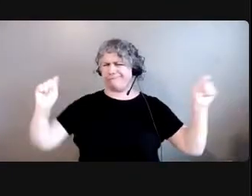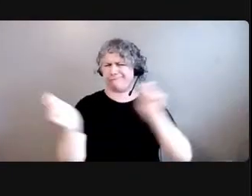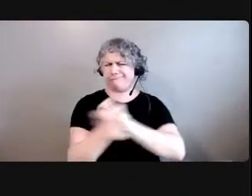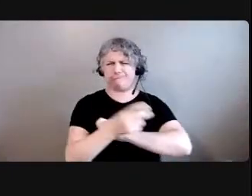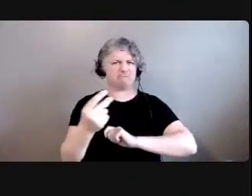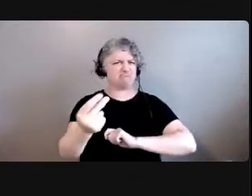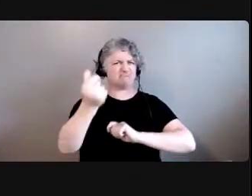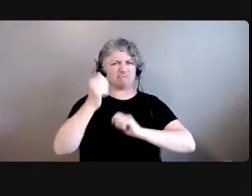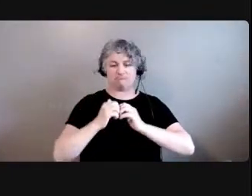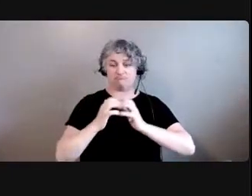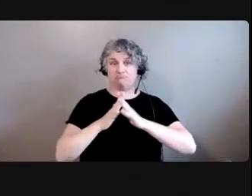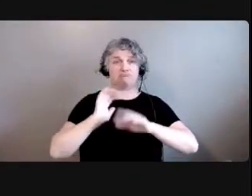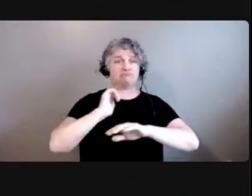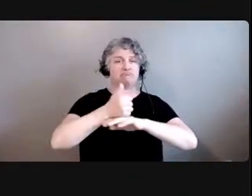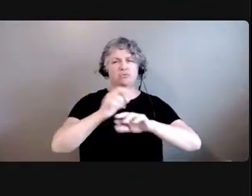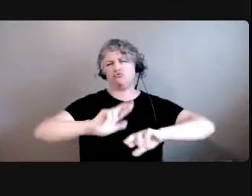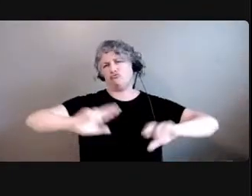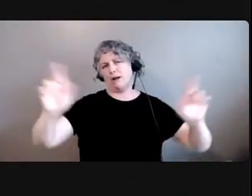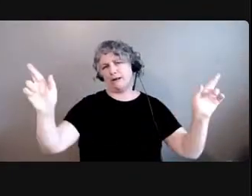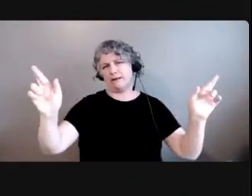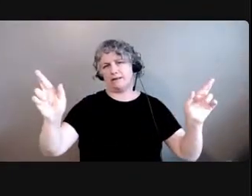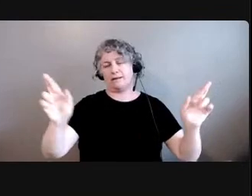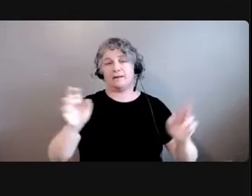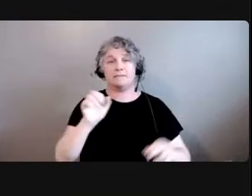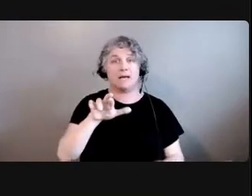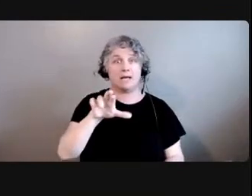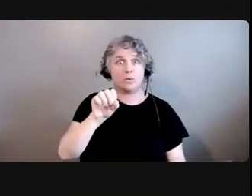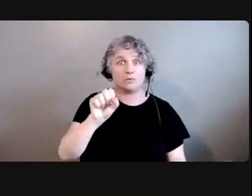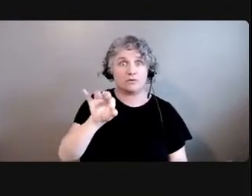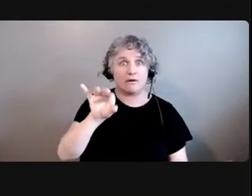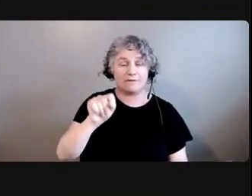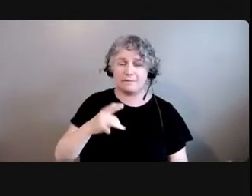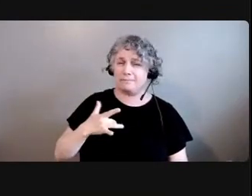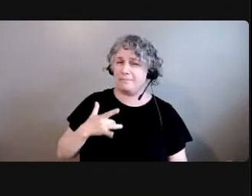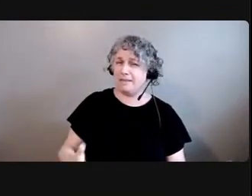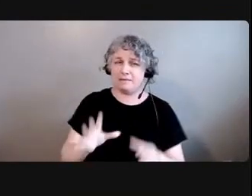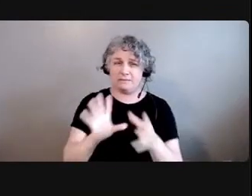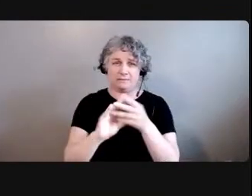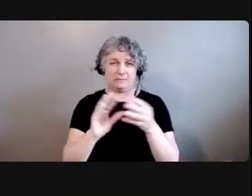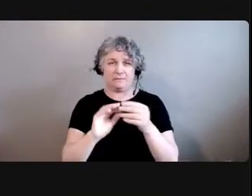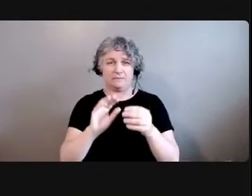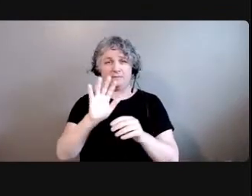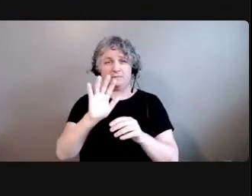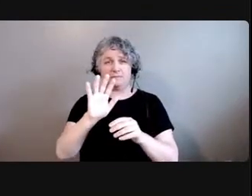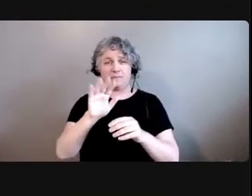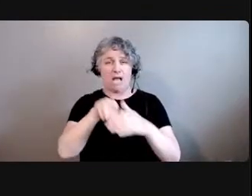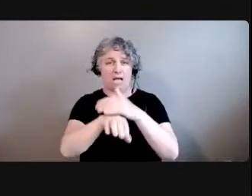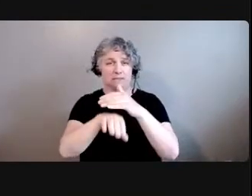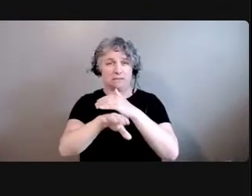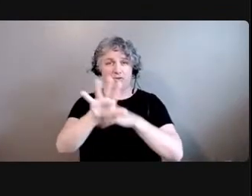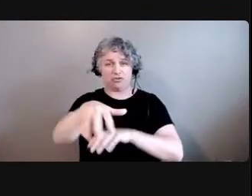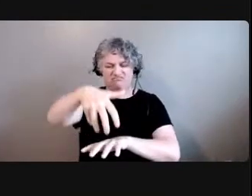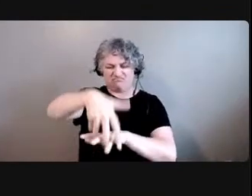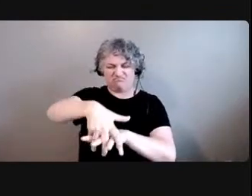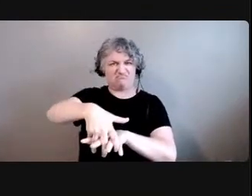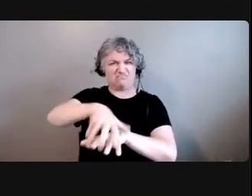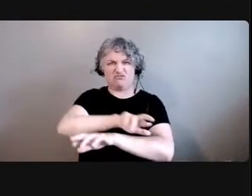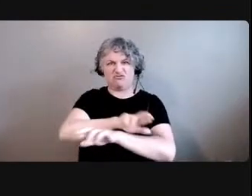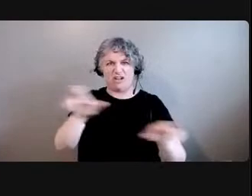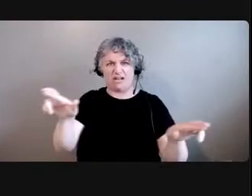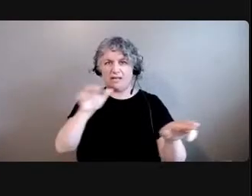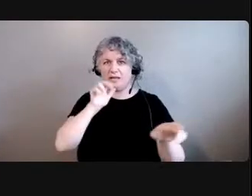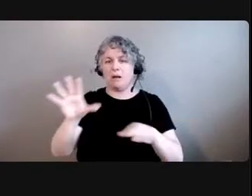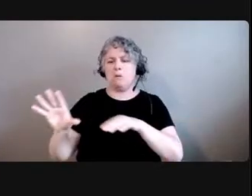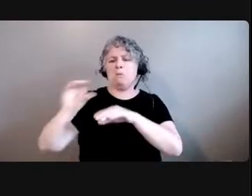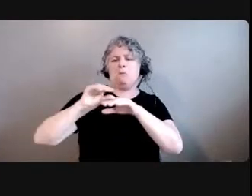get-go. Accessibility, as Microsoft is fond of saying, should be built in, not bolted on. As a society, we've become really,